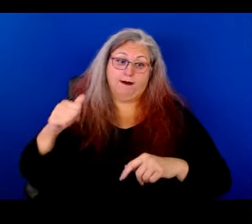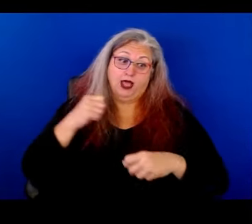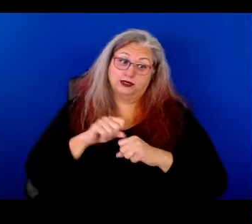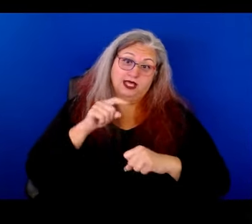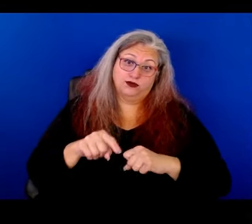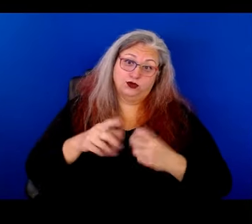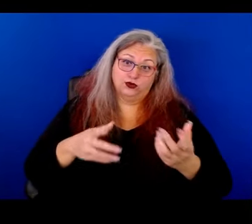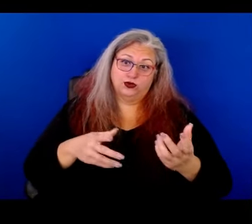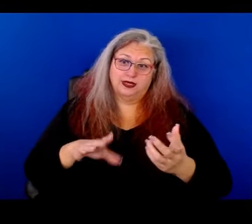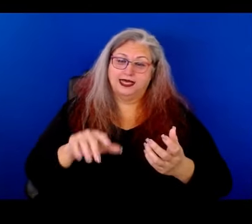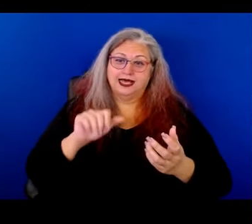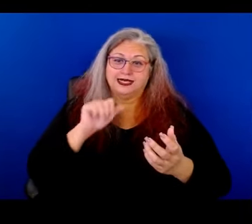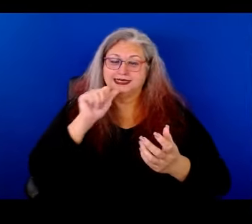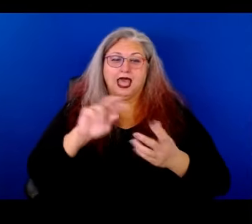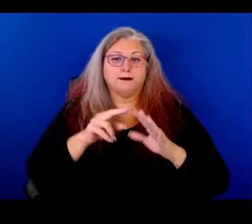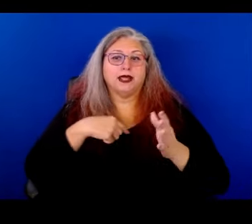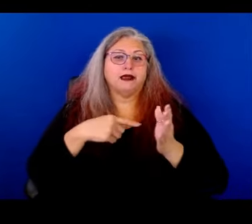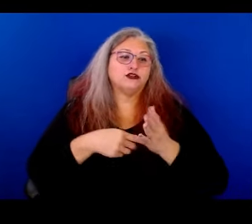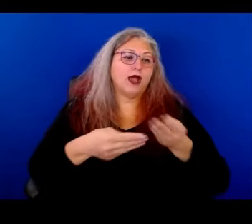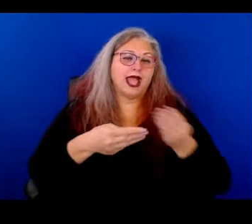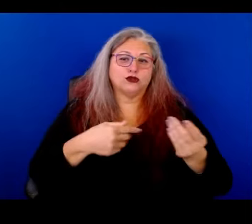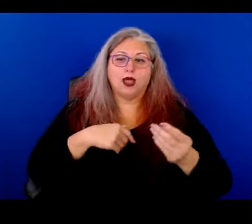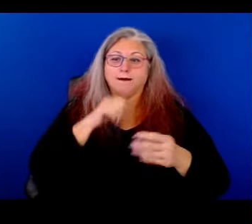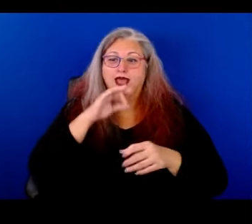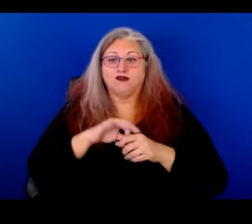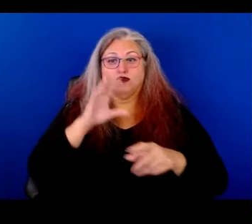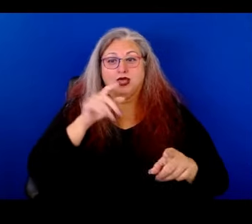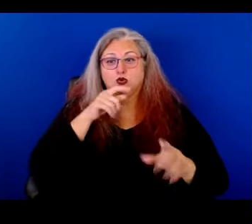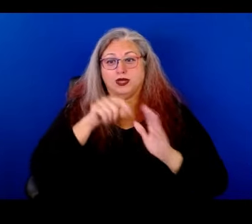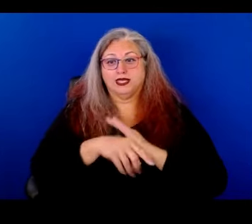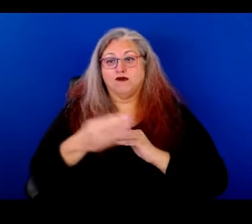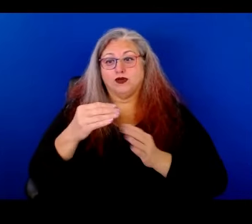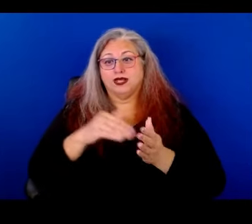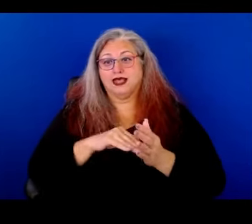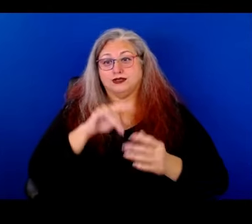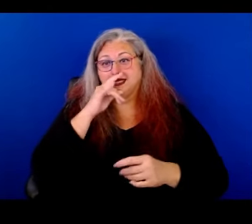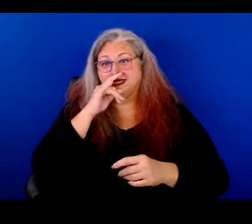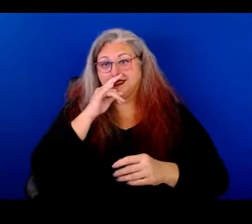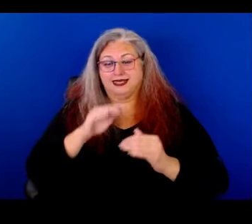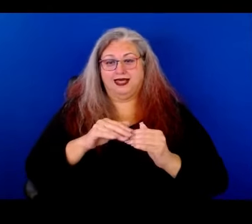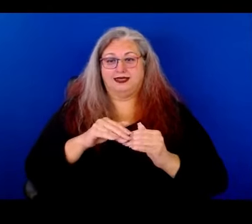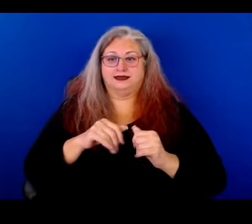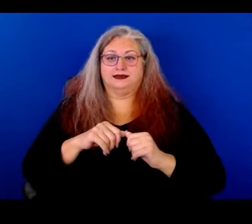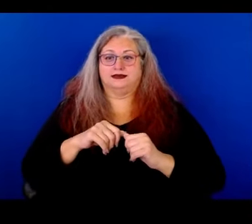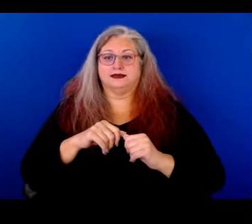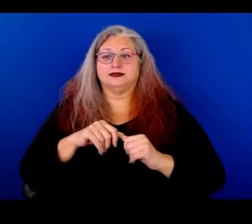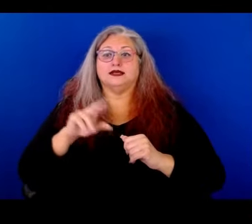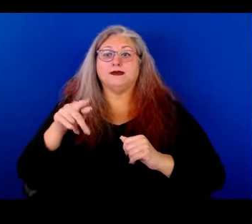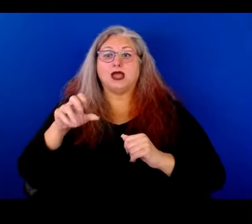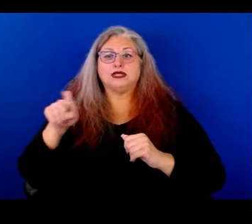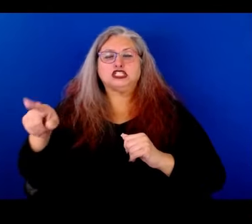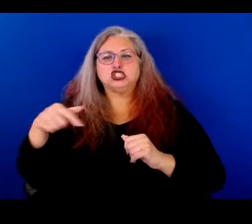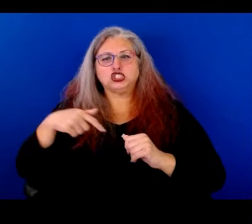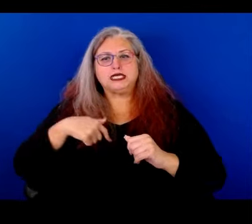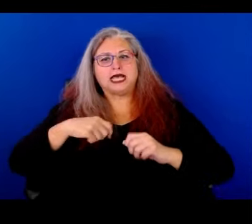you. Like, it's not transactional, but I'm not voting for the guy who killed 14,000 kids at least. Yeah. VP Harris